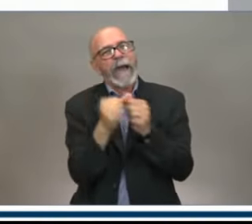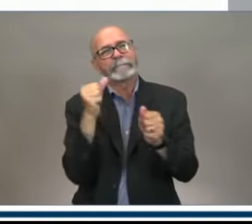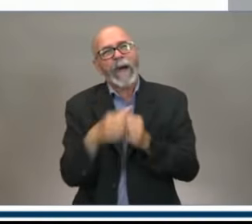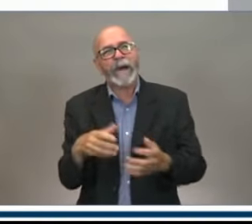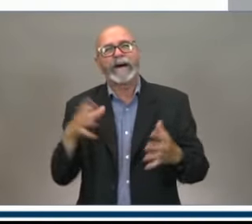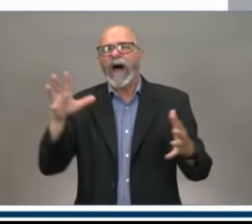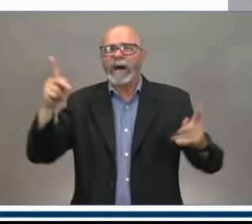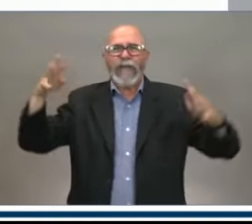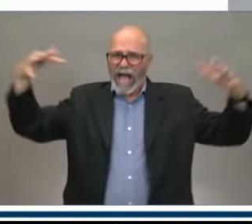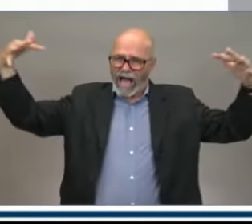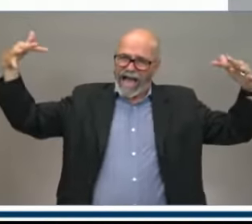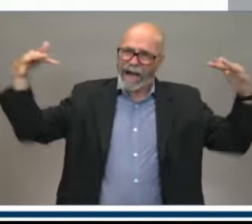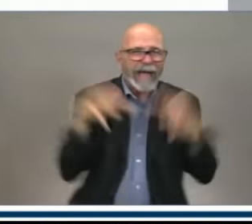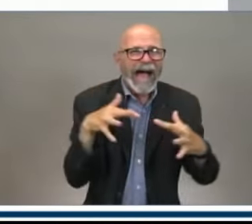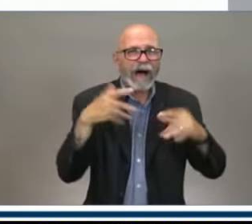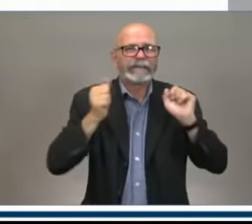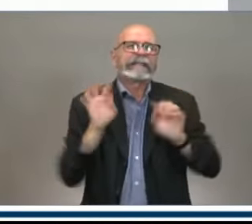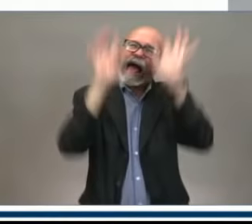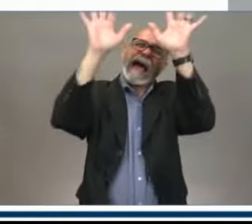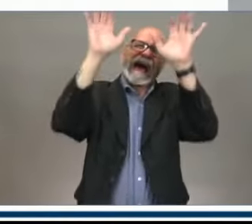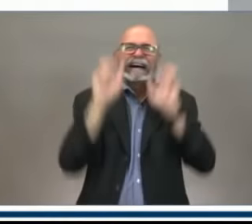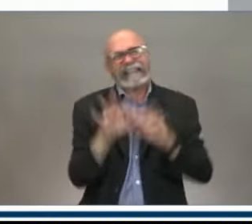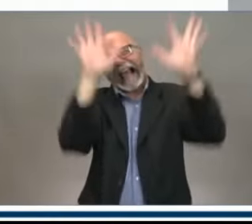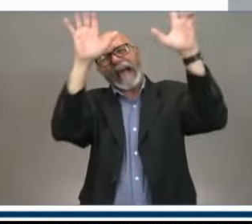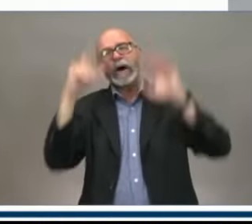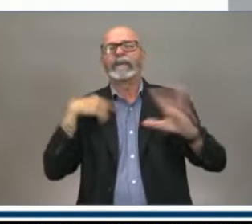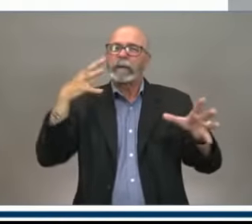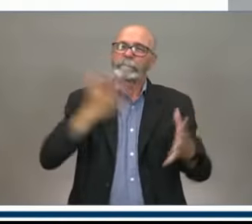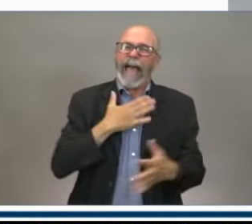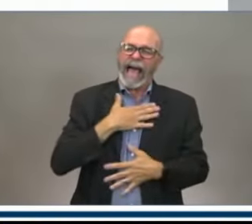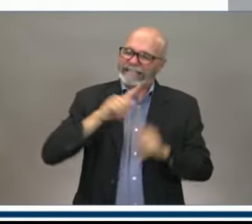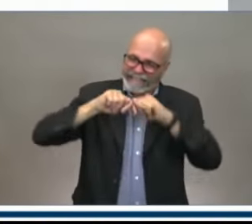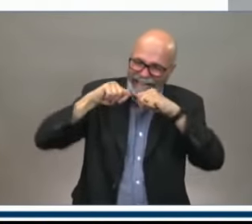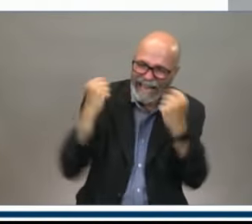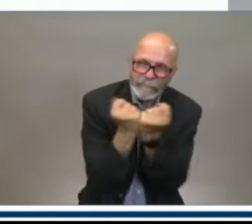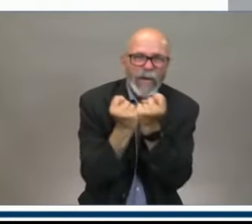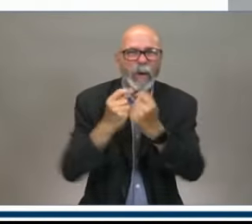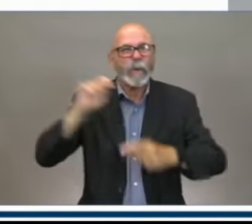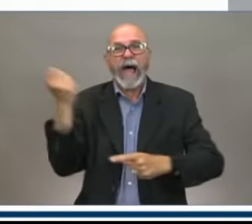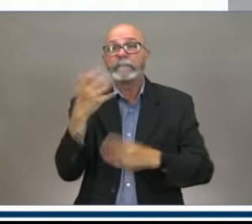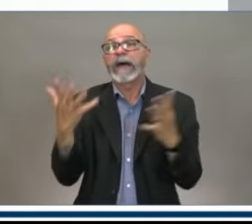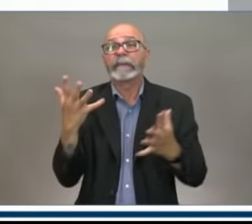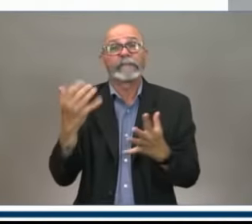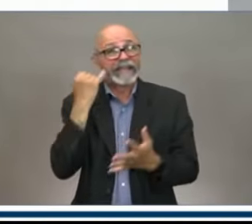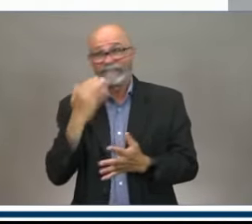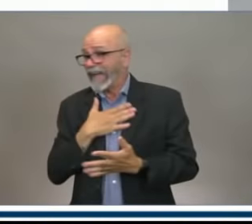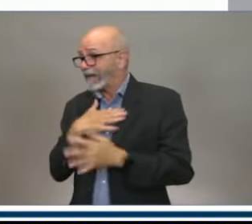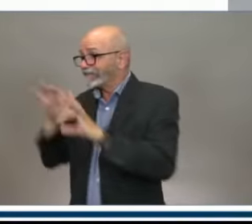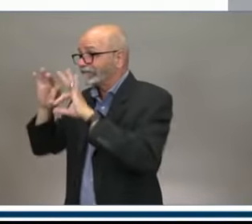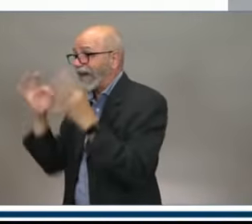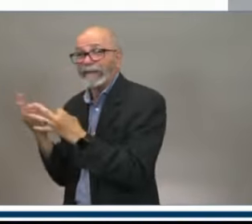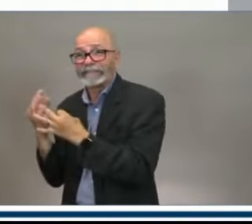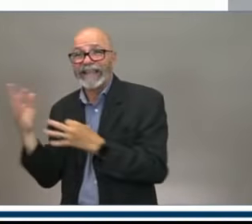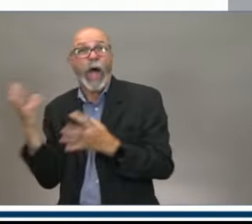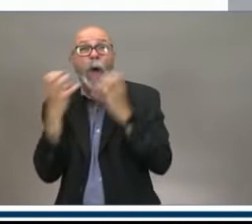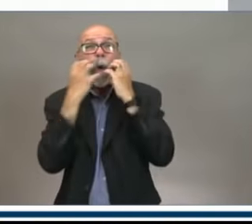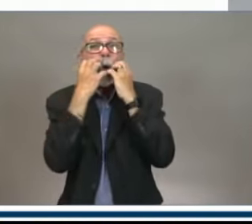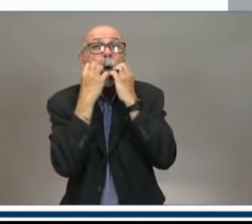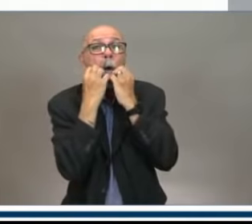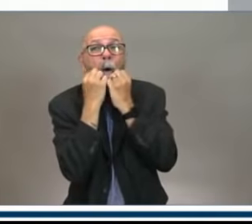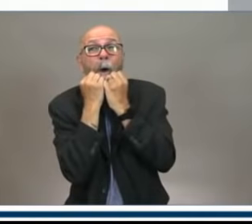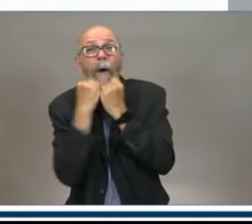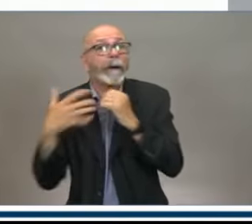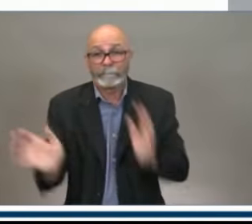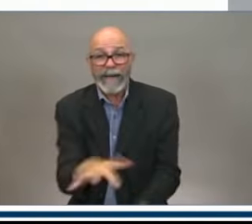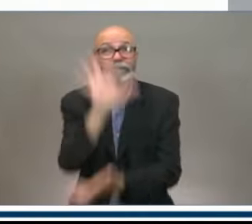together, was rooting for our home team, whether they were basketball fans or not. I know my household with that. They're not all basketball fans, but we all were